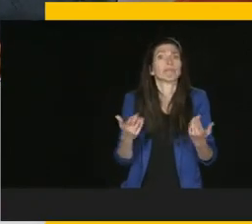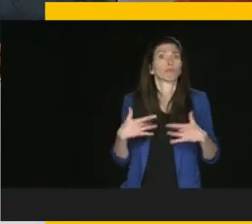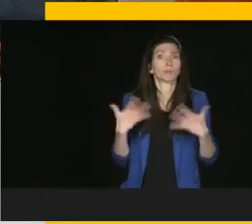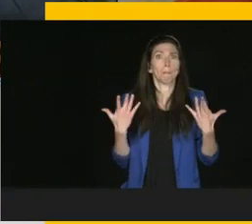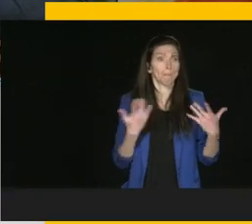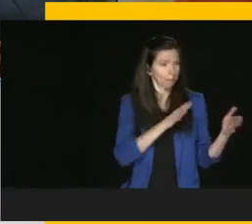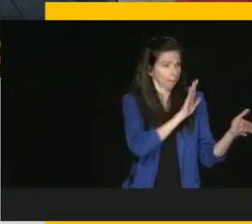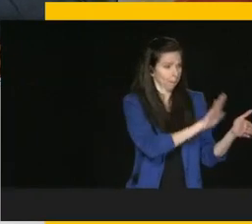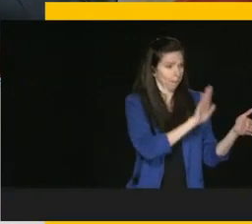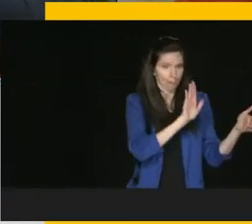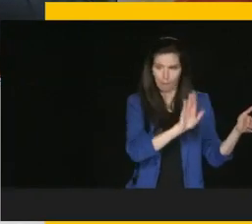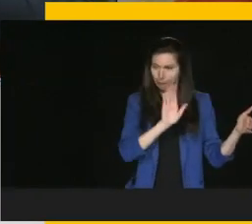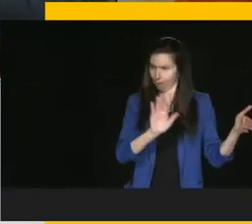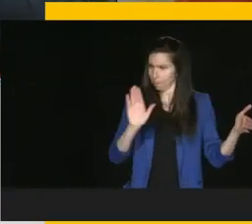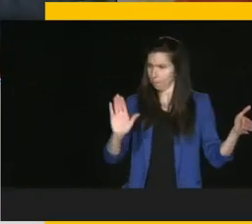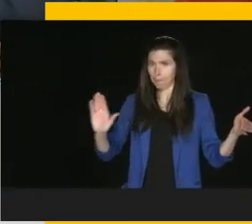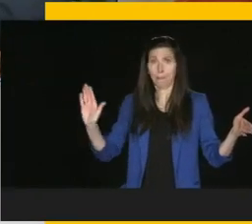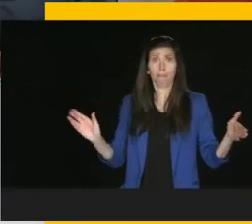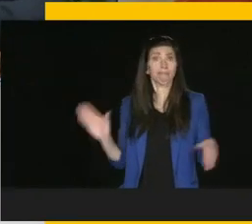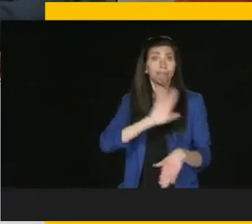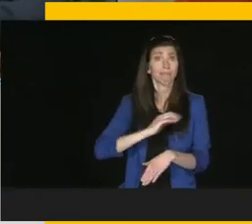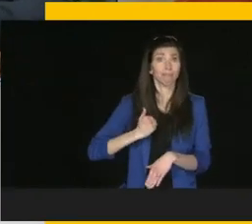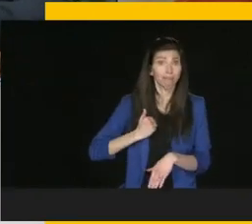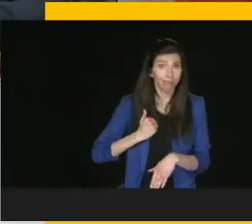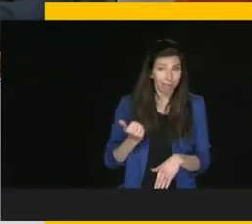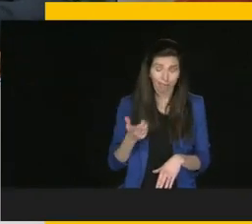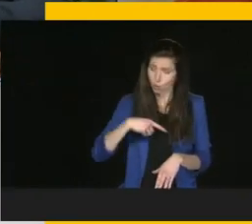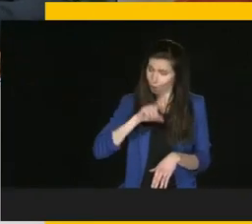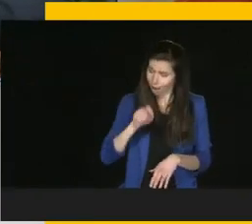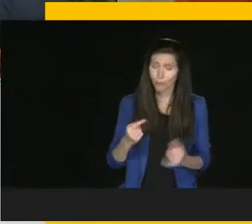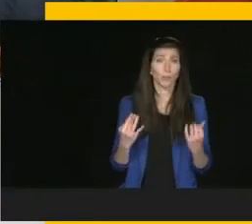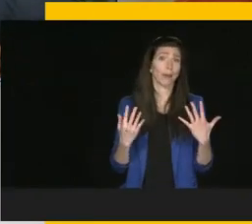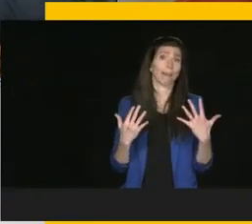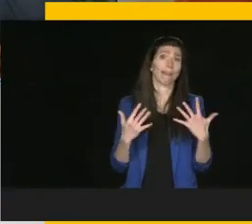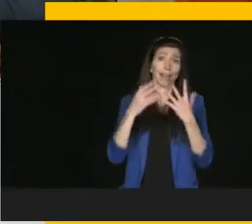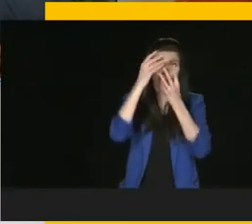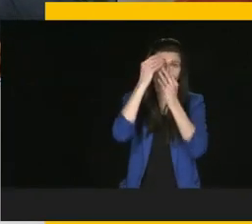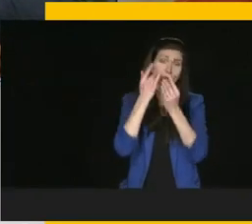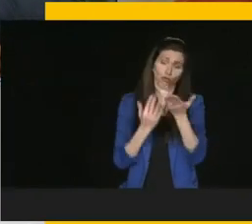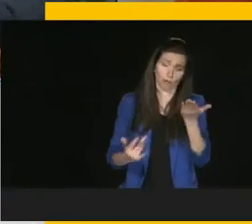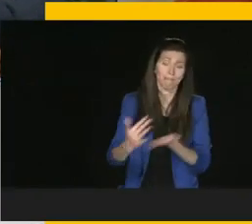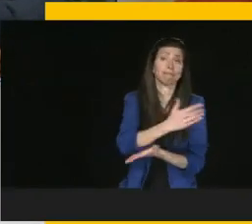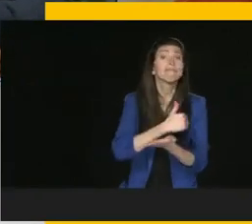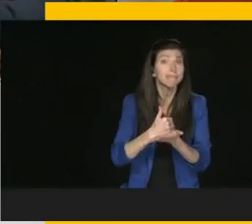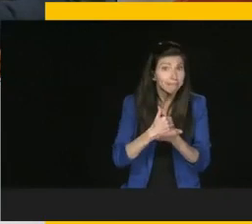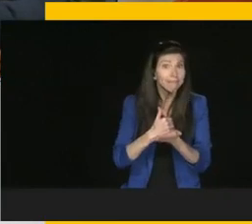information from the provinces and territories. So if we're talking about Quebec, for example,